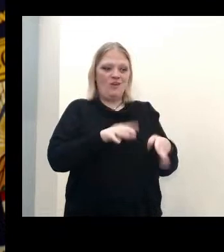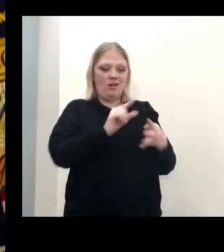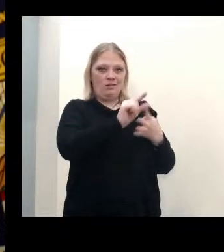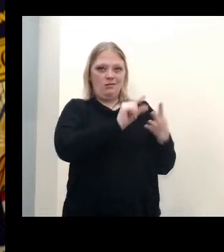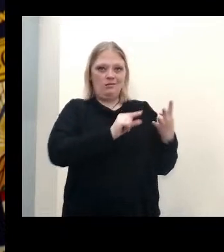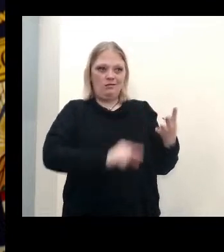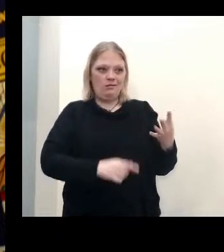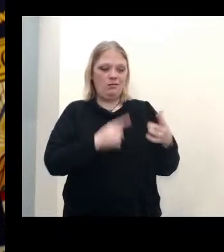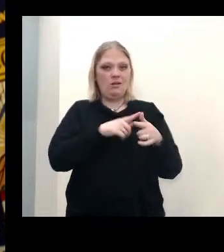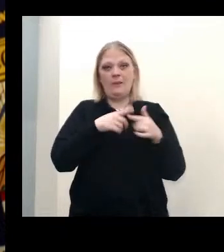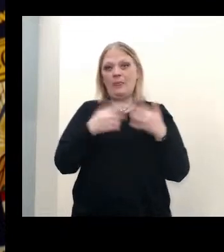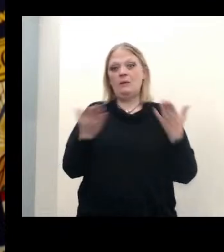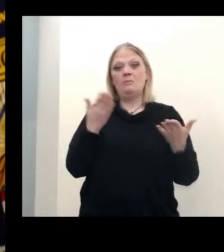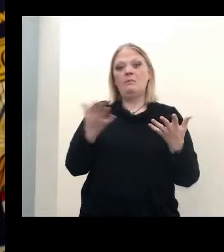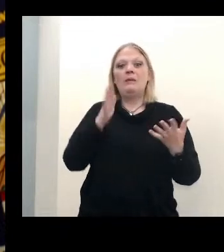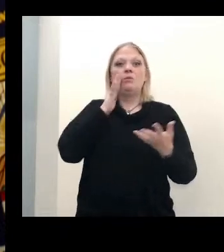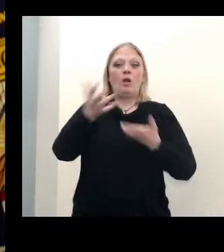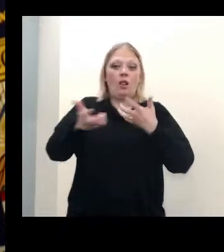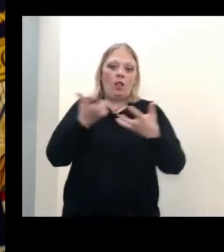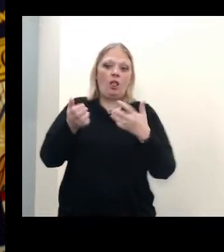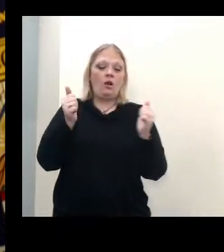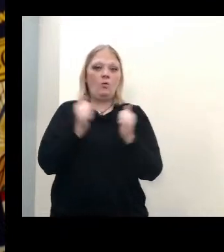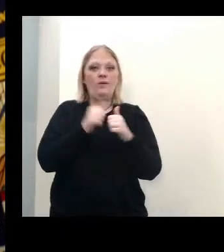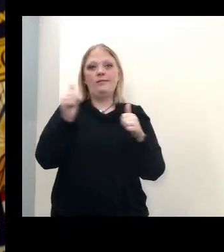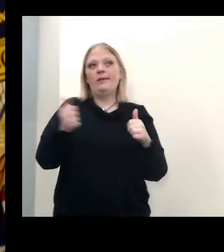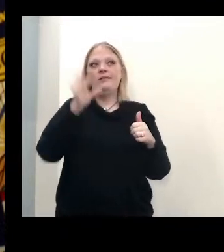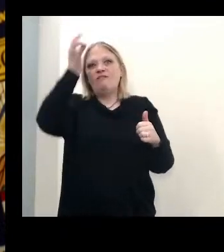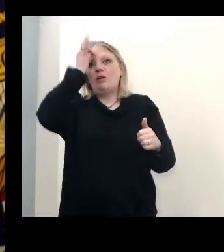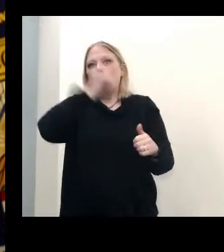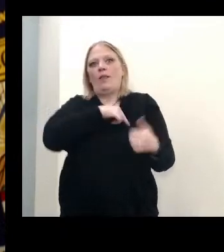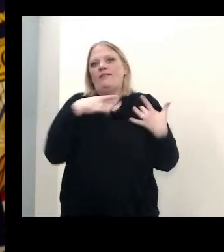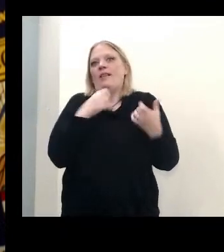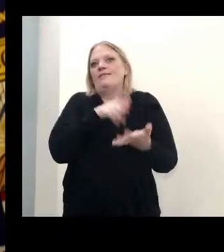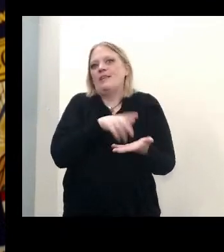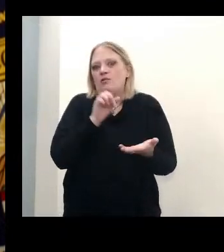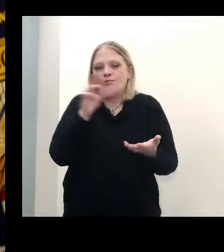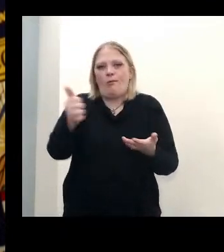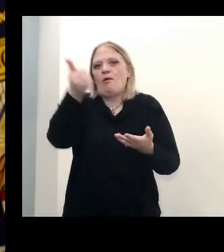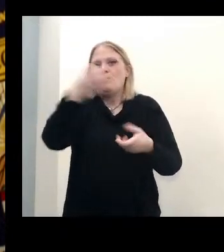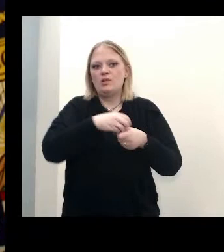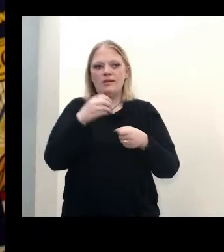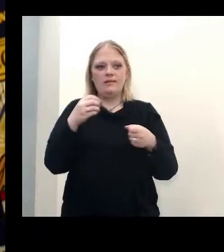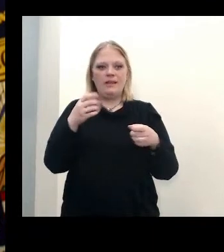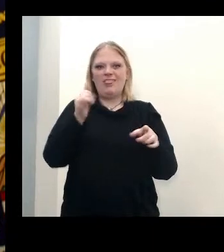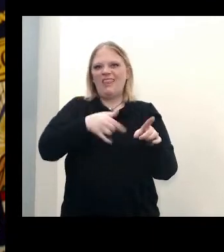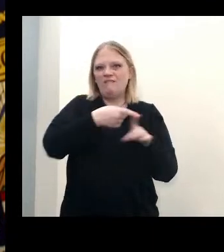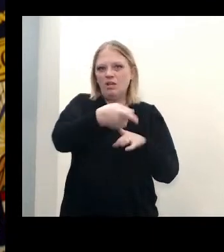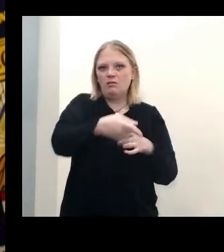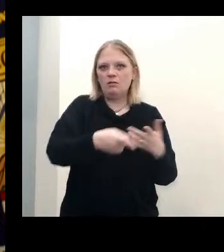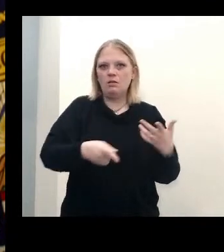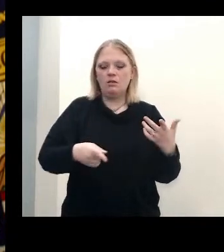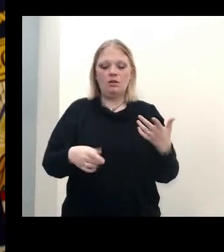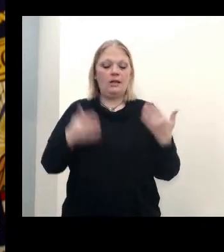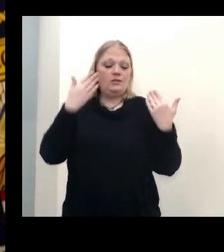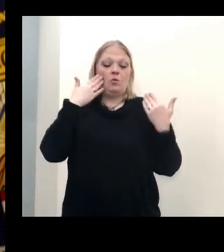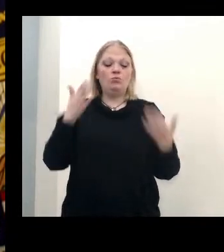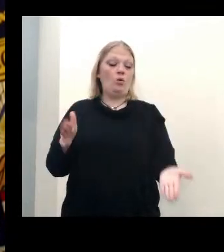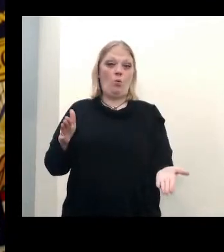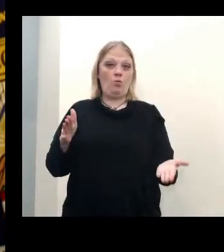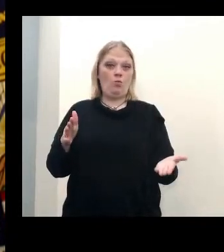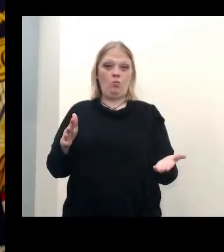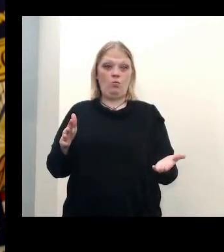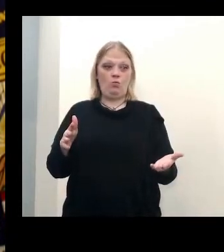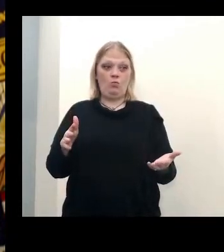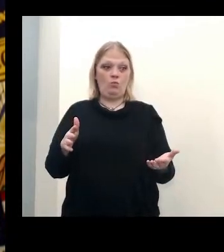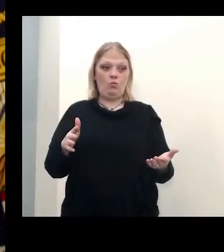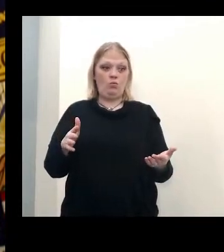with others like the federally qualified health centers and others in the healthcare field. I don't know what we're going to get